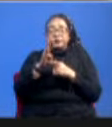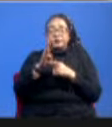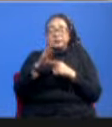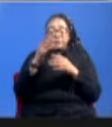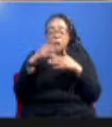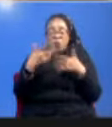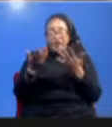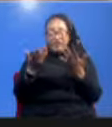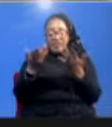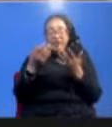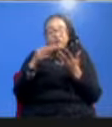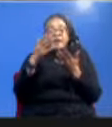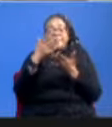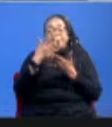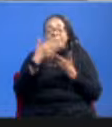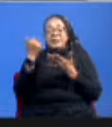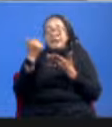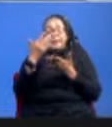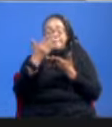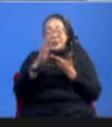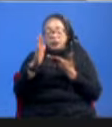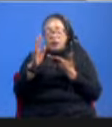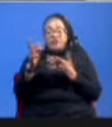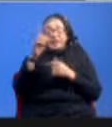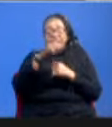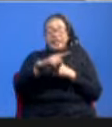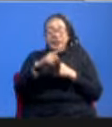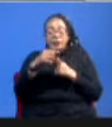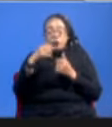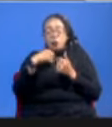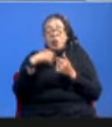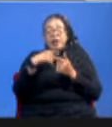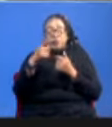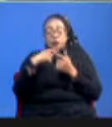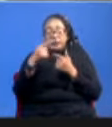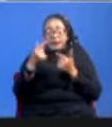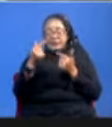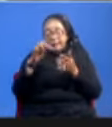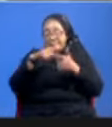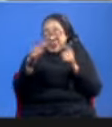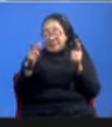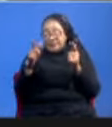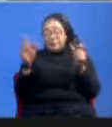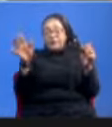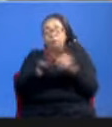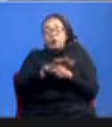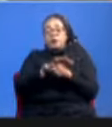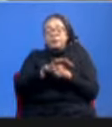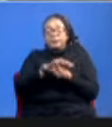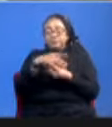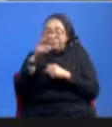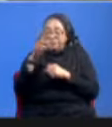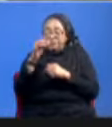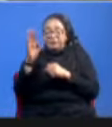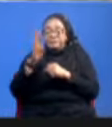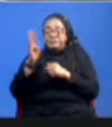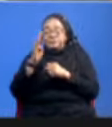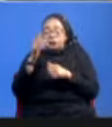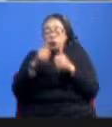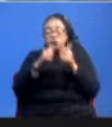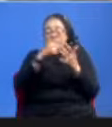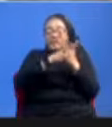better part of the day, it was a negotiation battle in full swing. This 20 billion that we are fighting